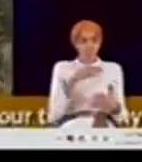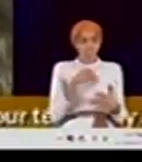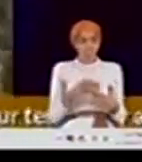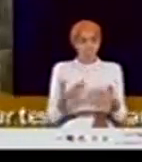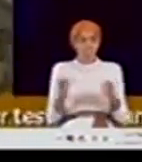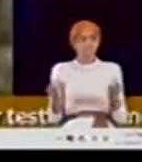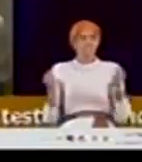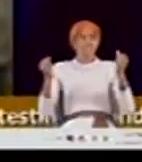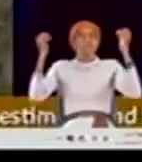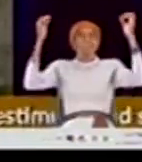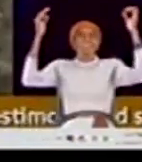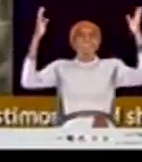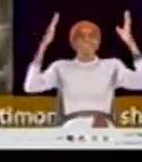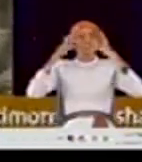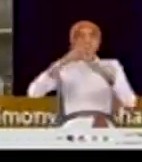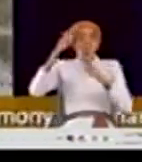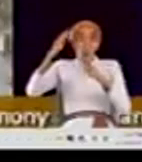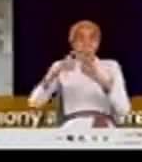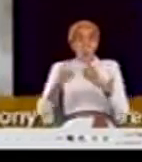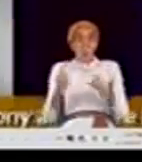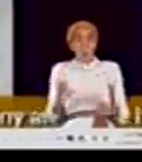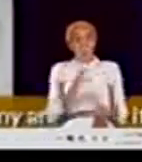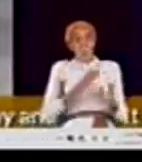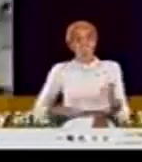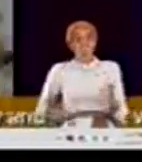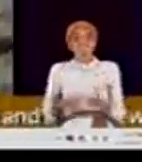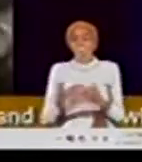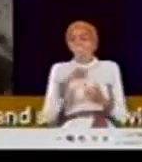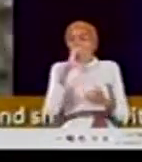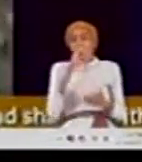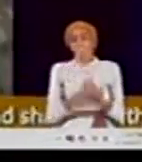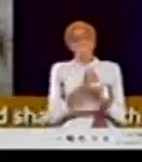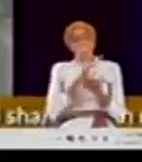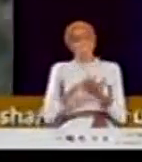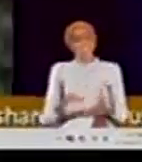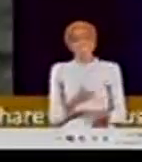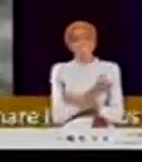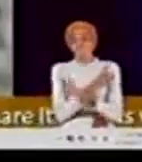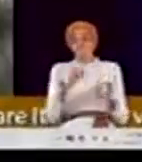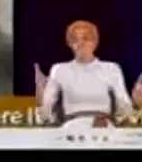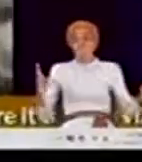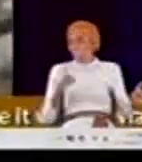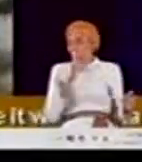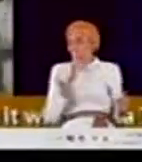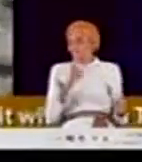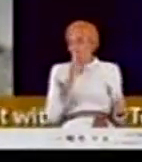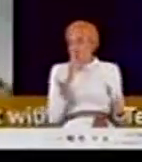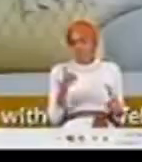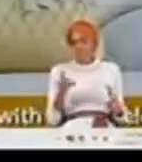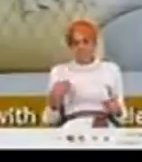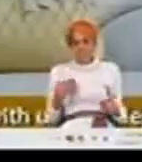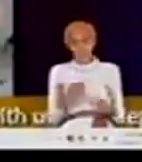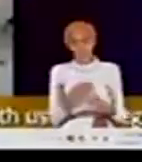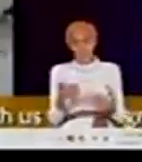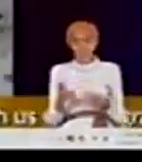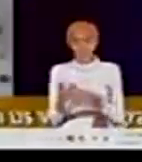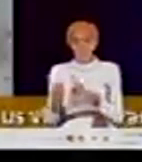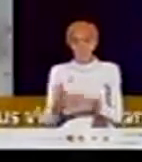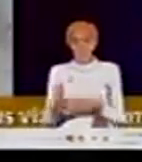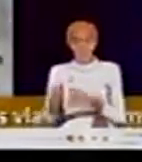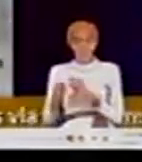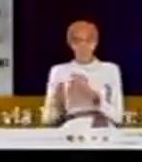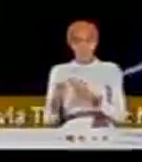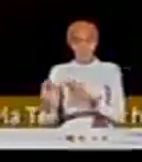Christ and this is Supernatural Deliverance indeed we also move now as we